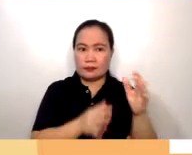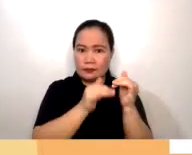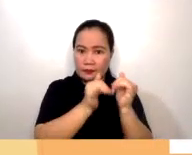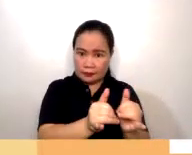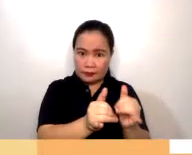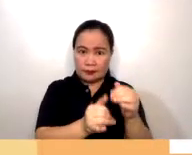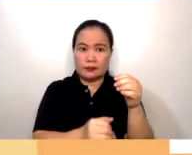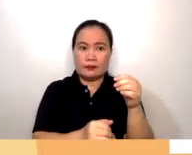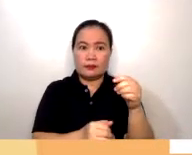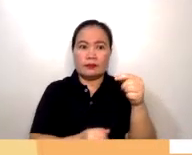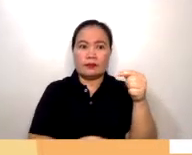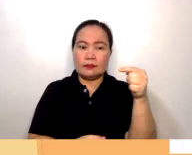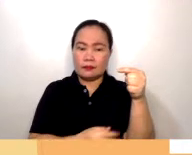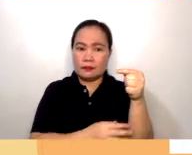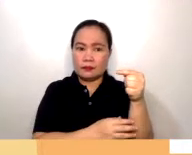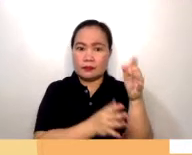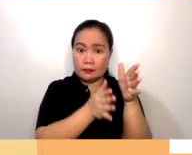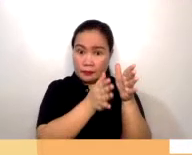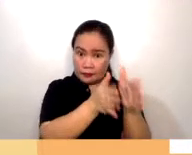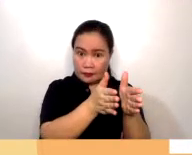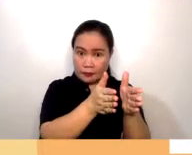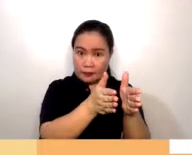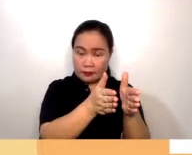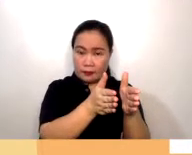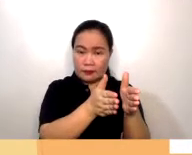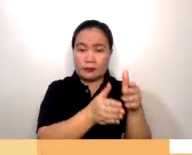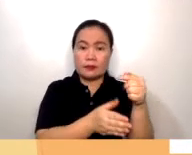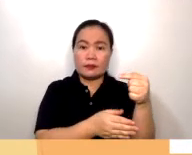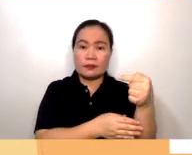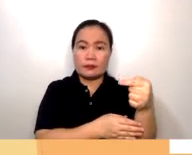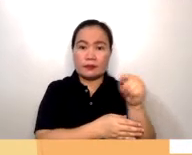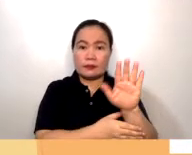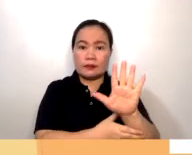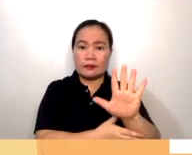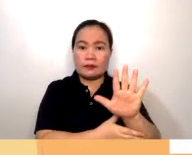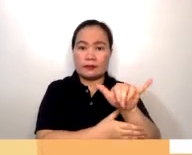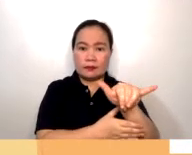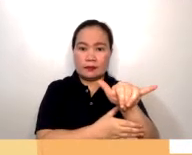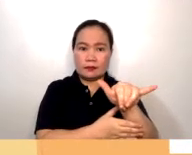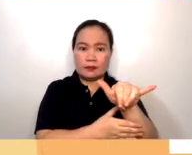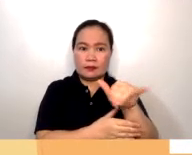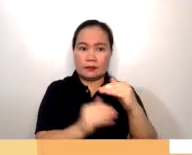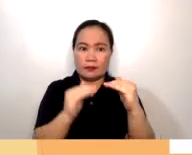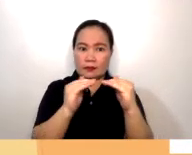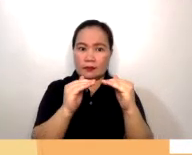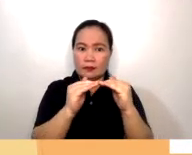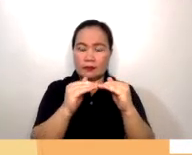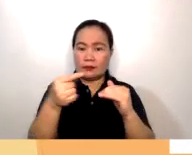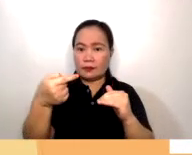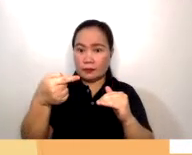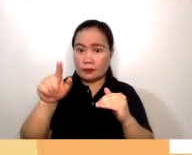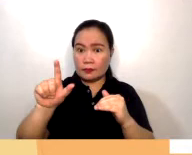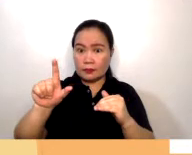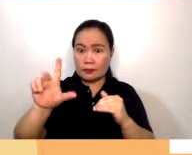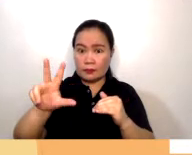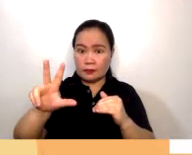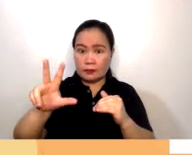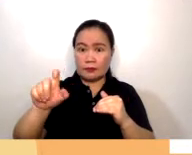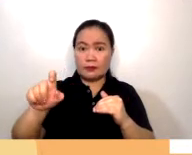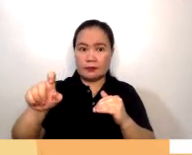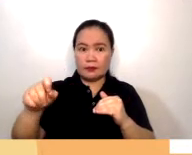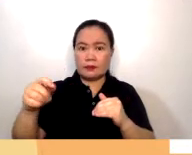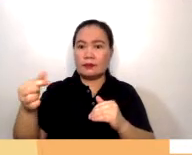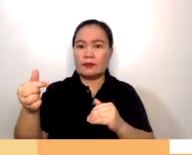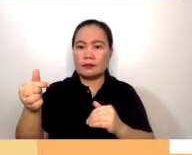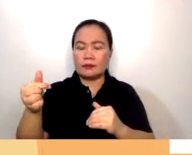out and positive 3x. So, the remaining term is negative 5y equals